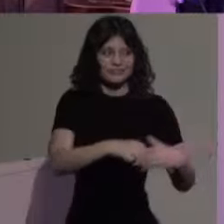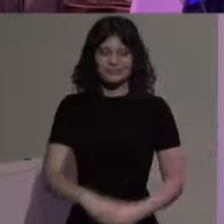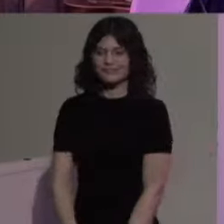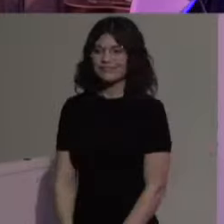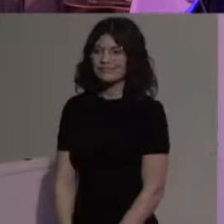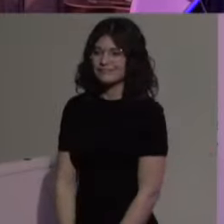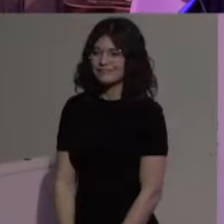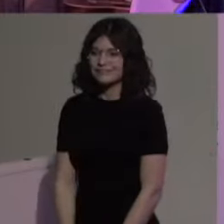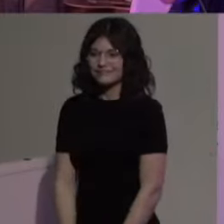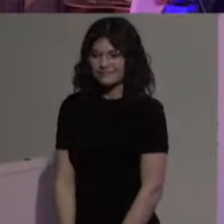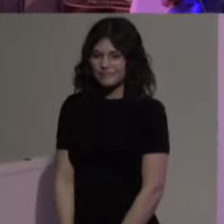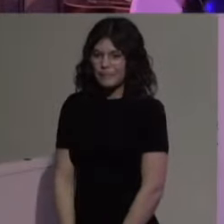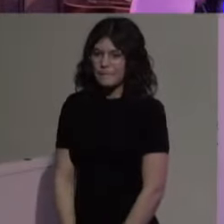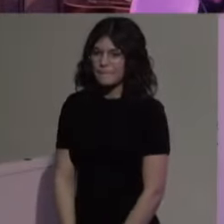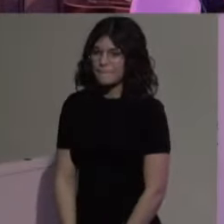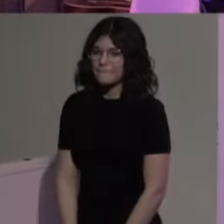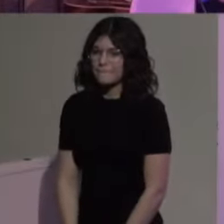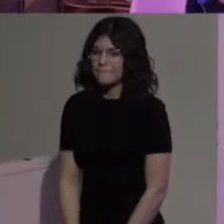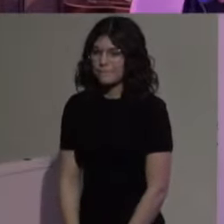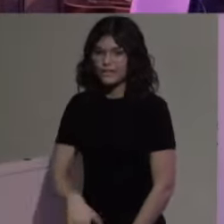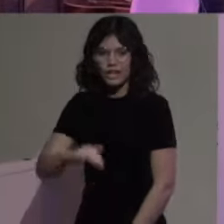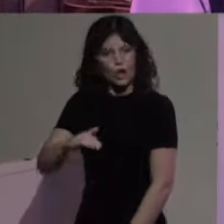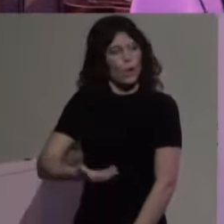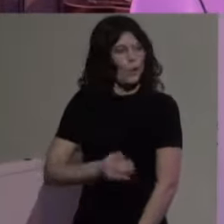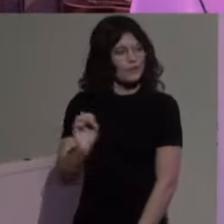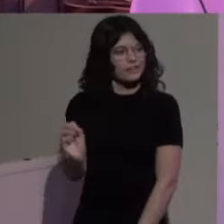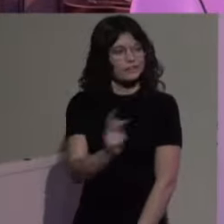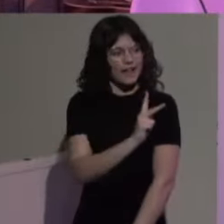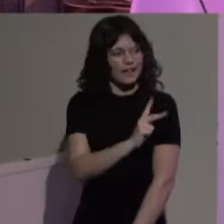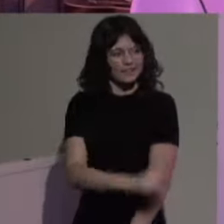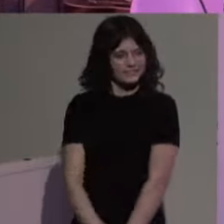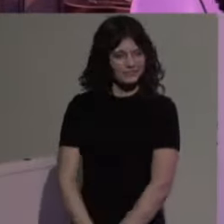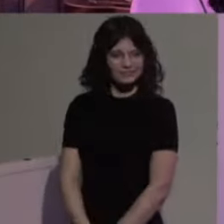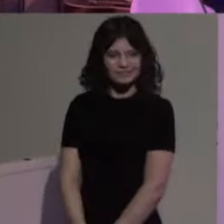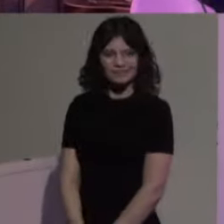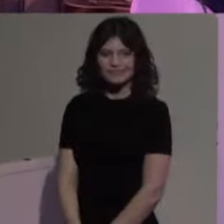Sorry. No problem. Welcome back.